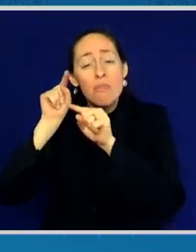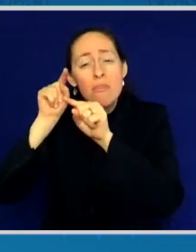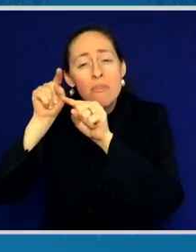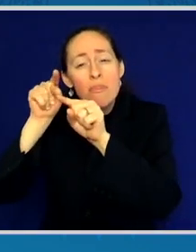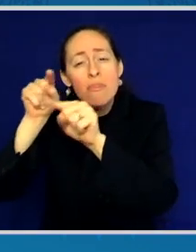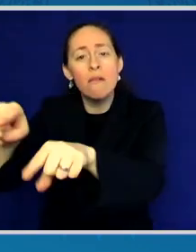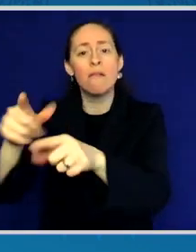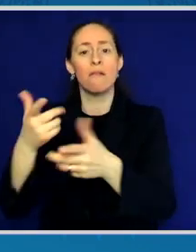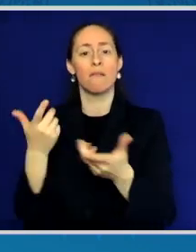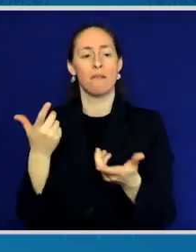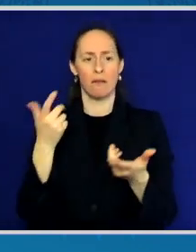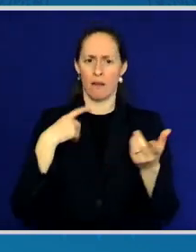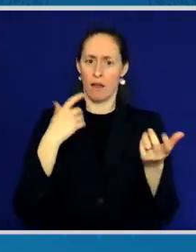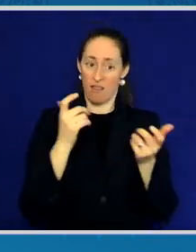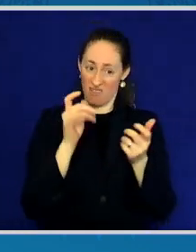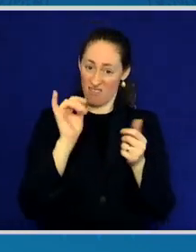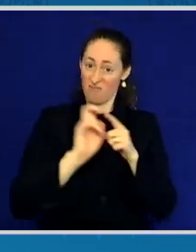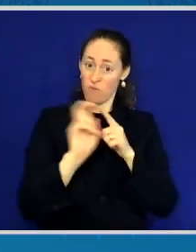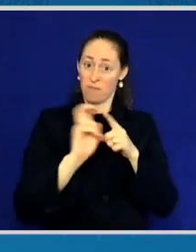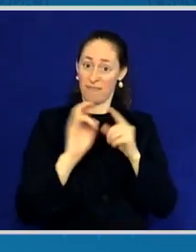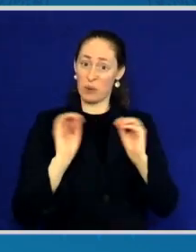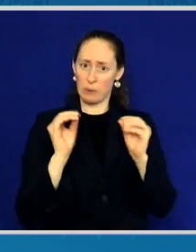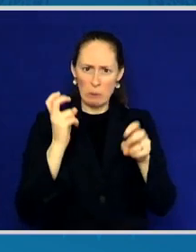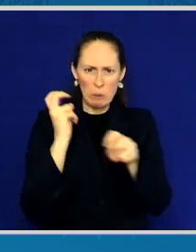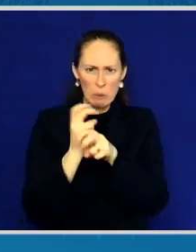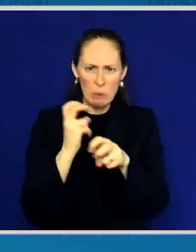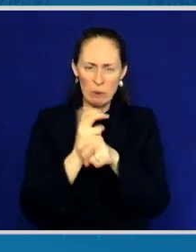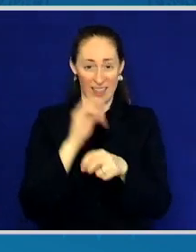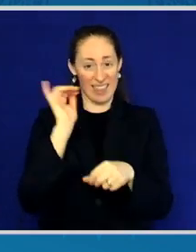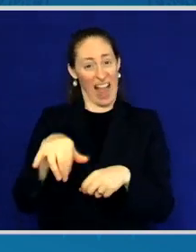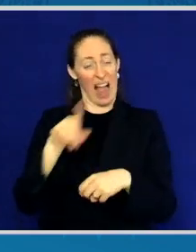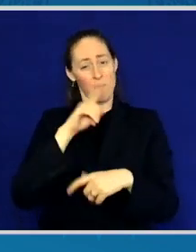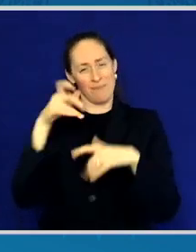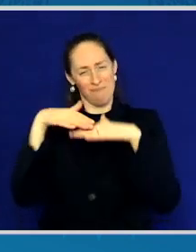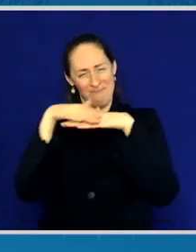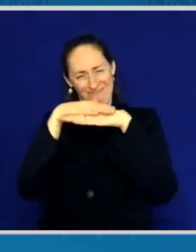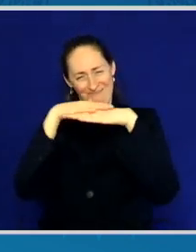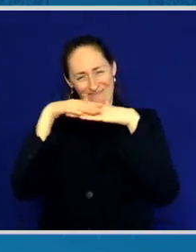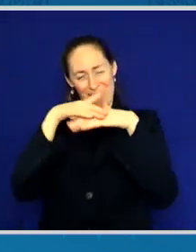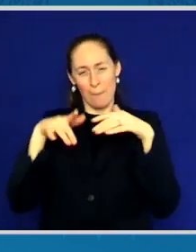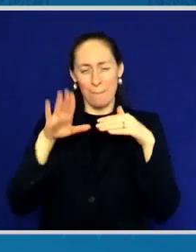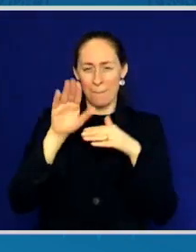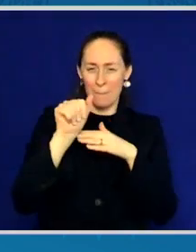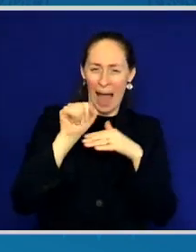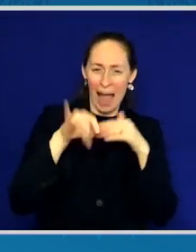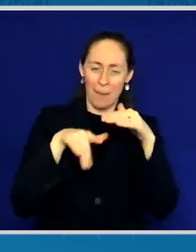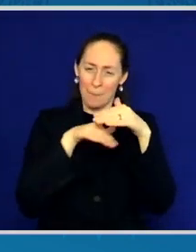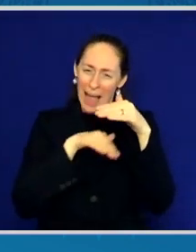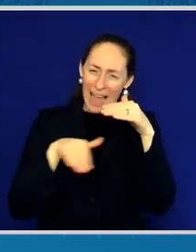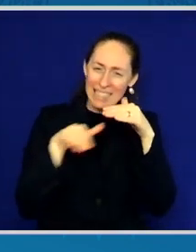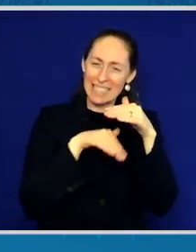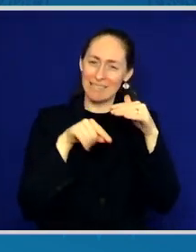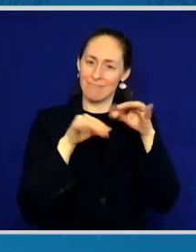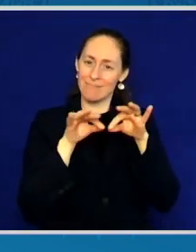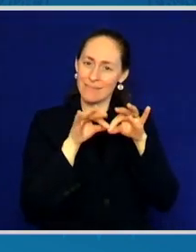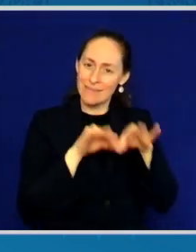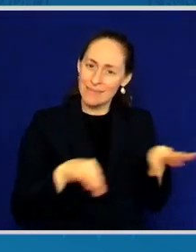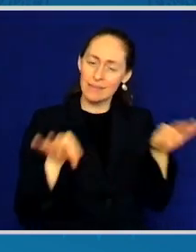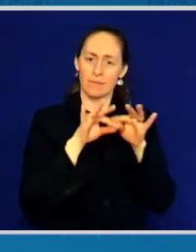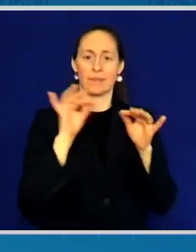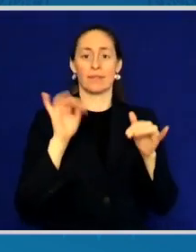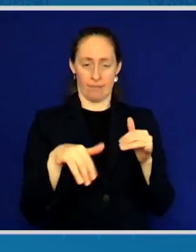allows that to happen. It is that basic and that essential. And then let's think of it in the context of what the pandemic